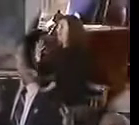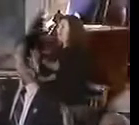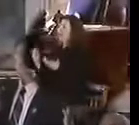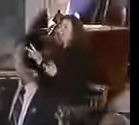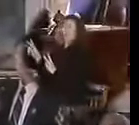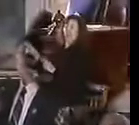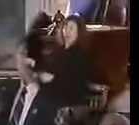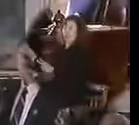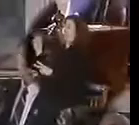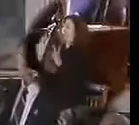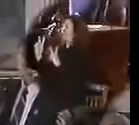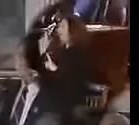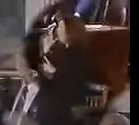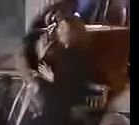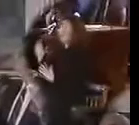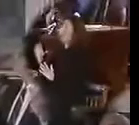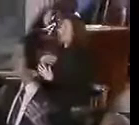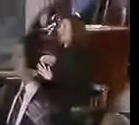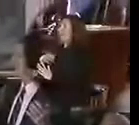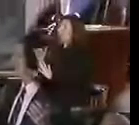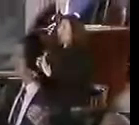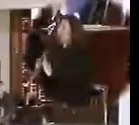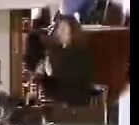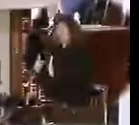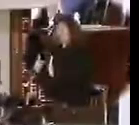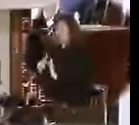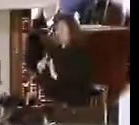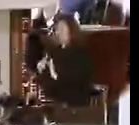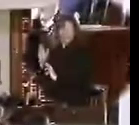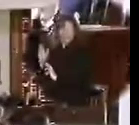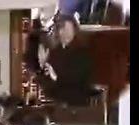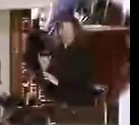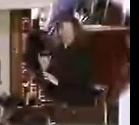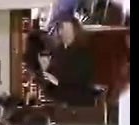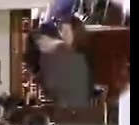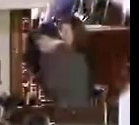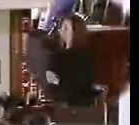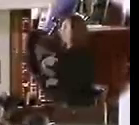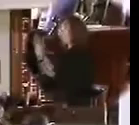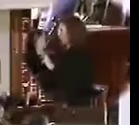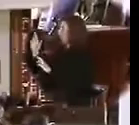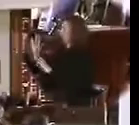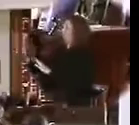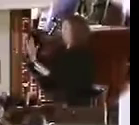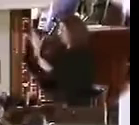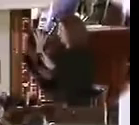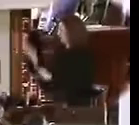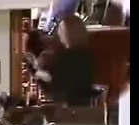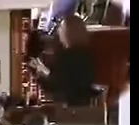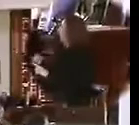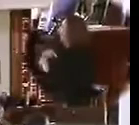only person to object to the rules today. And I will respect, as you respect the decision of a jury, I'll respect your decision. But I